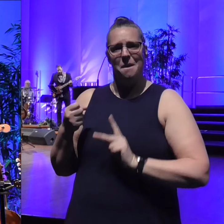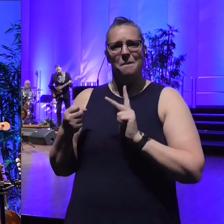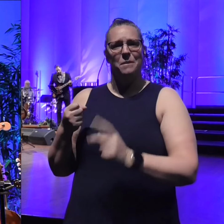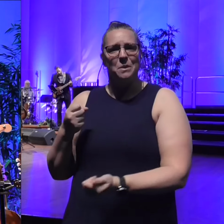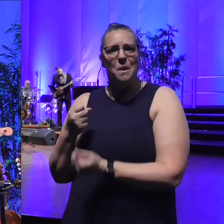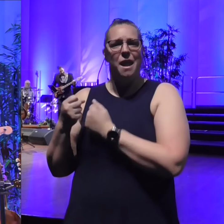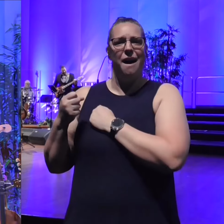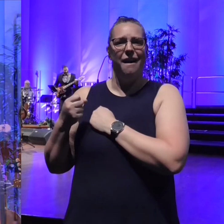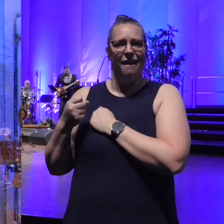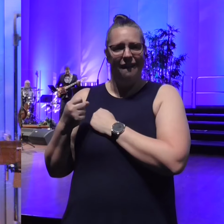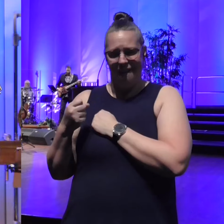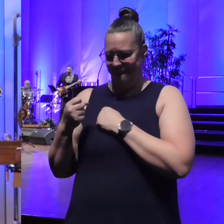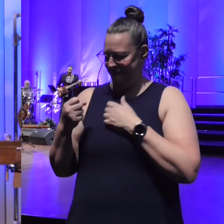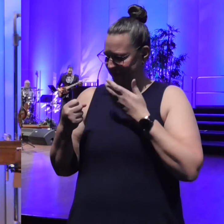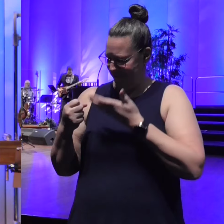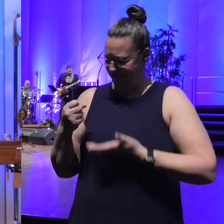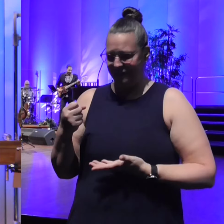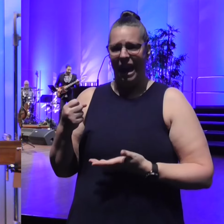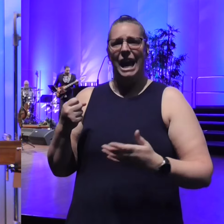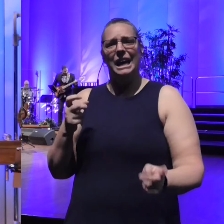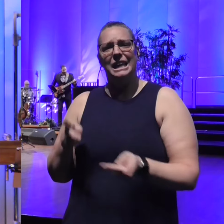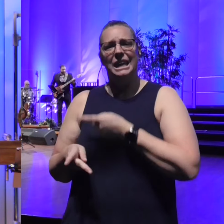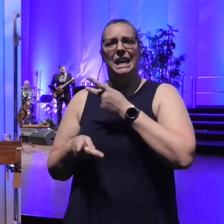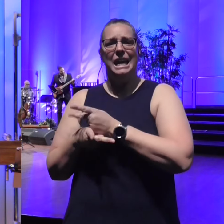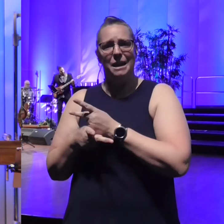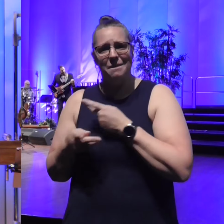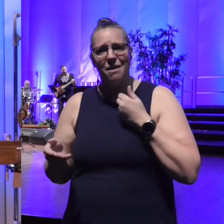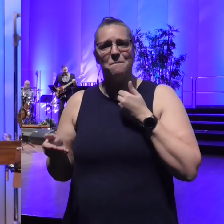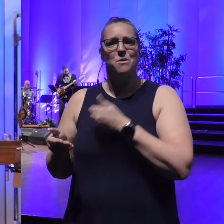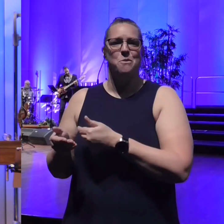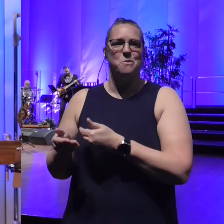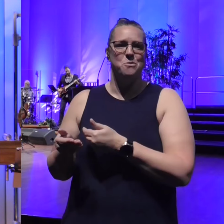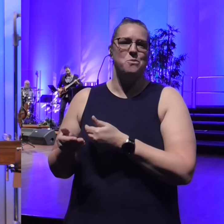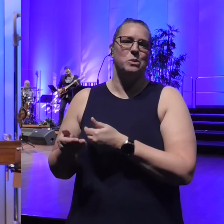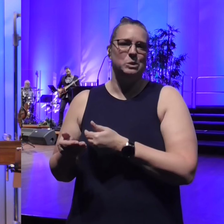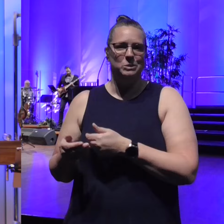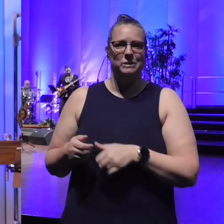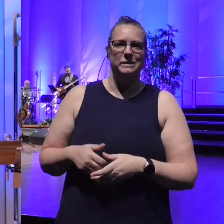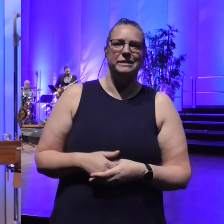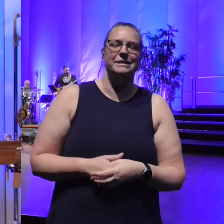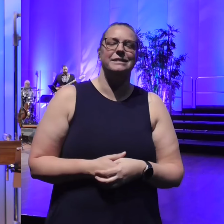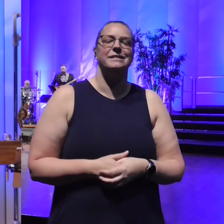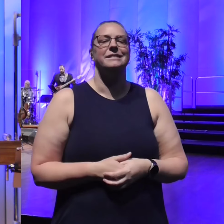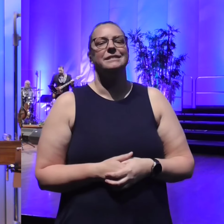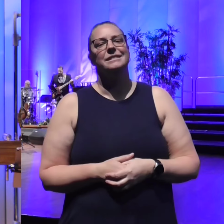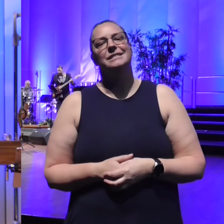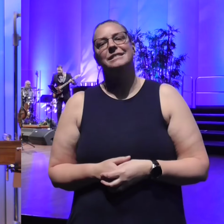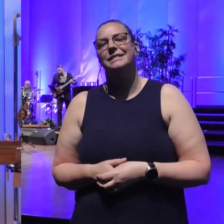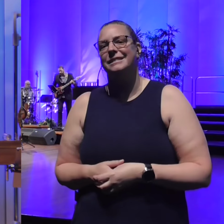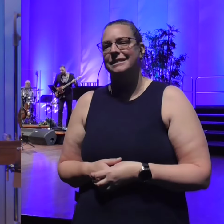love. Keep them close to you. Yeah.